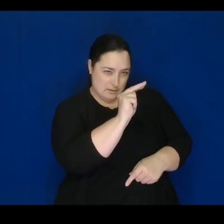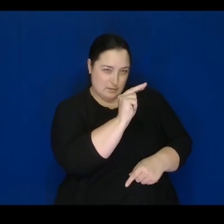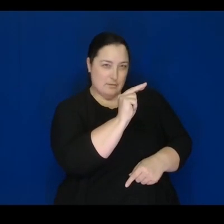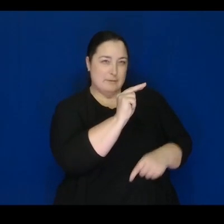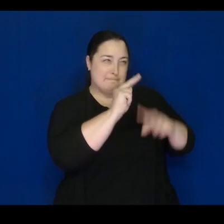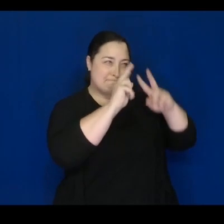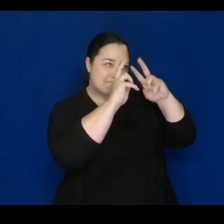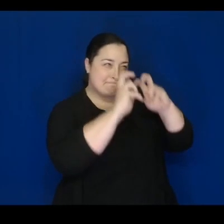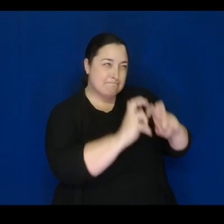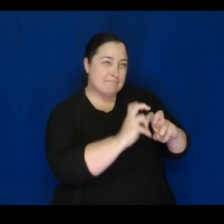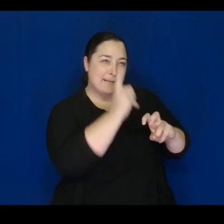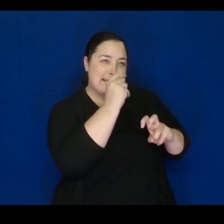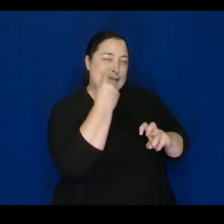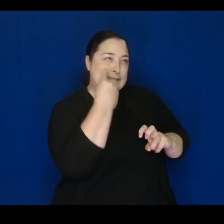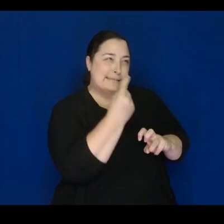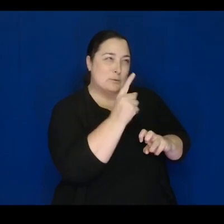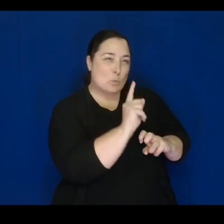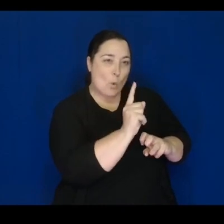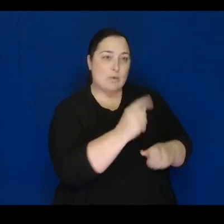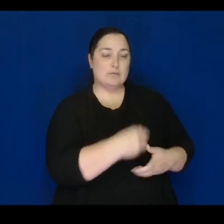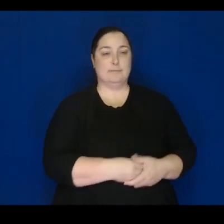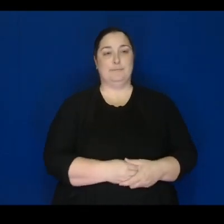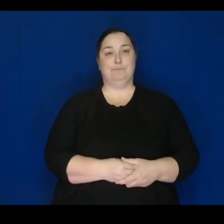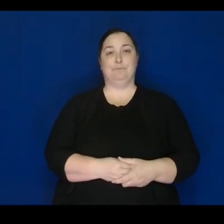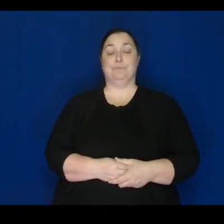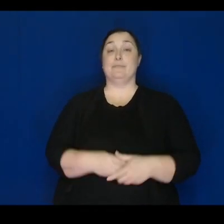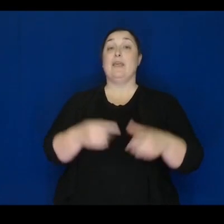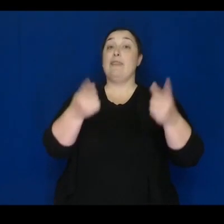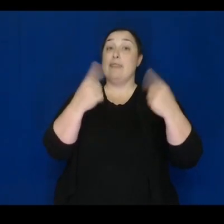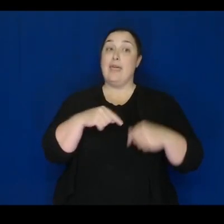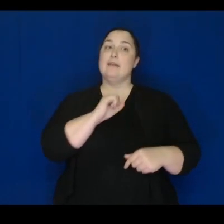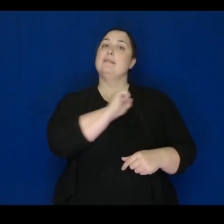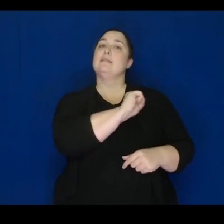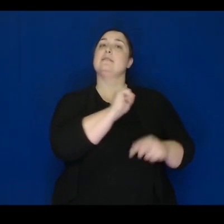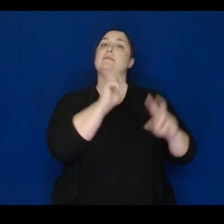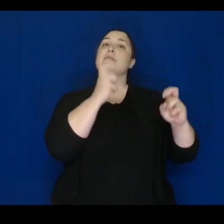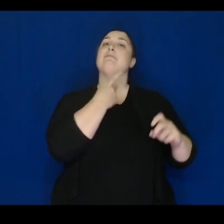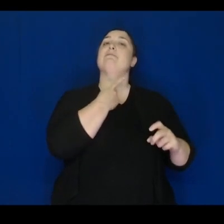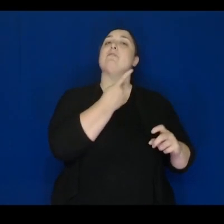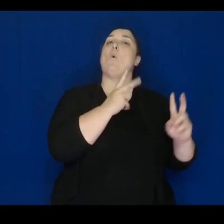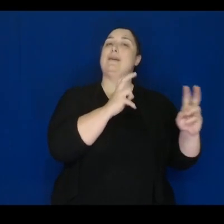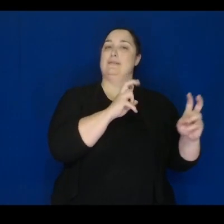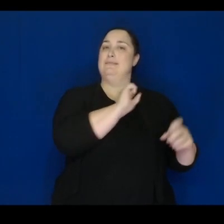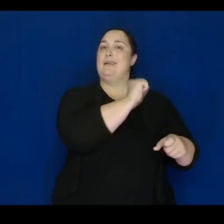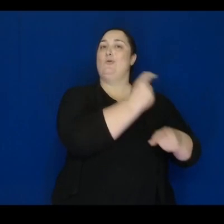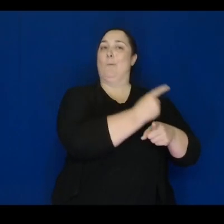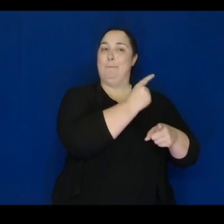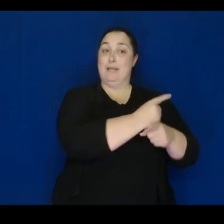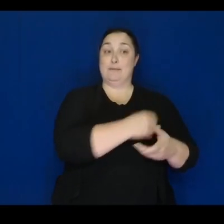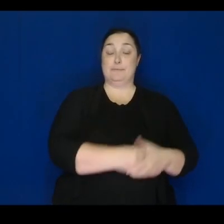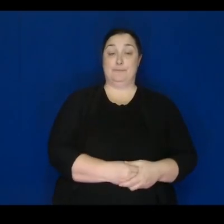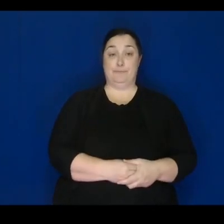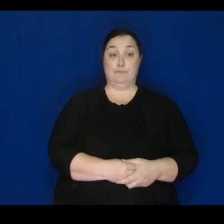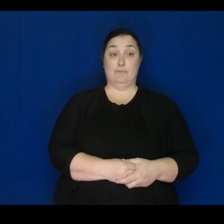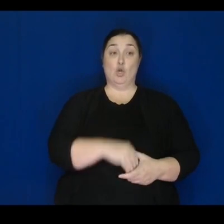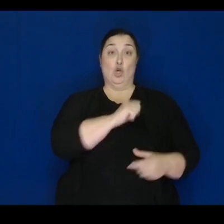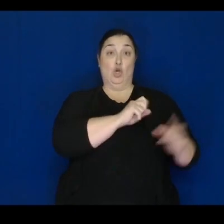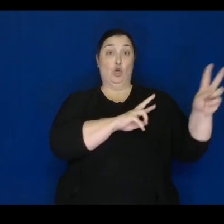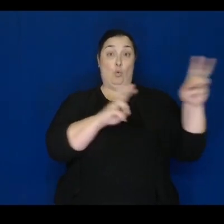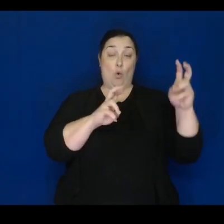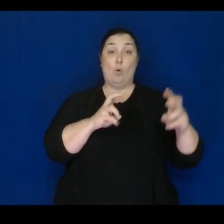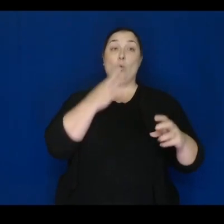artwork. And then would you bring in the artist's voice? So Betty says, when I'm painting, I'm touching the